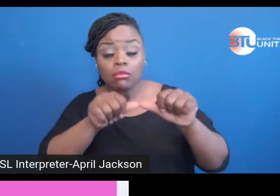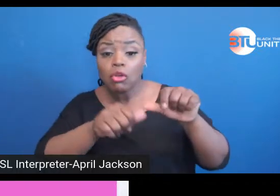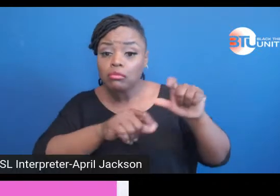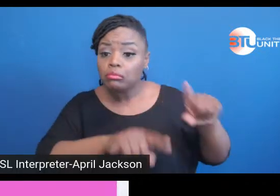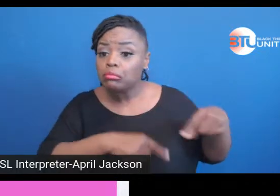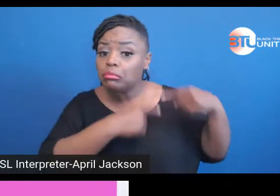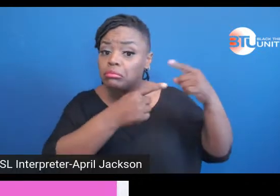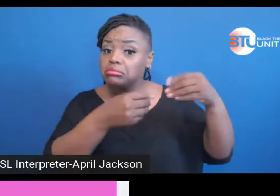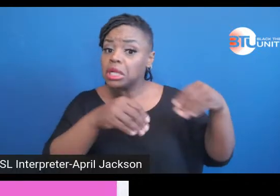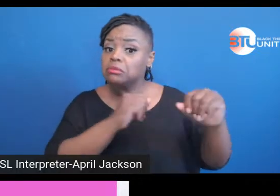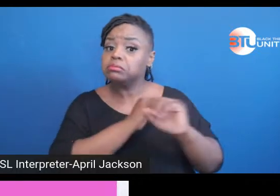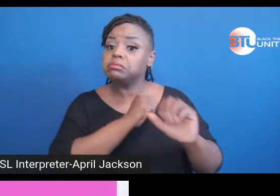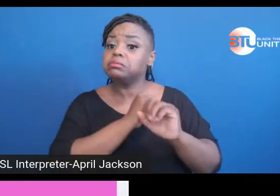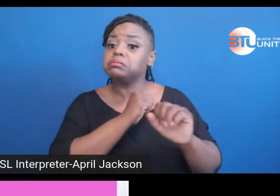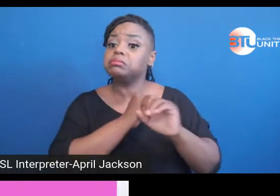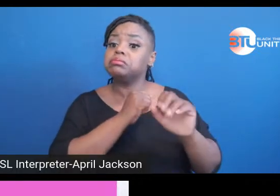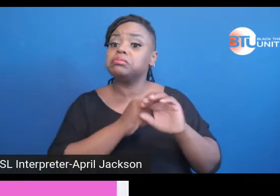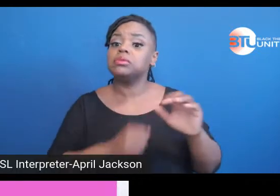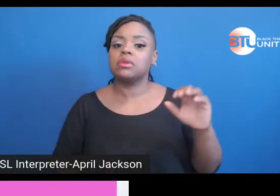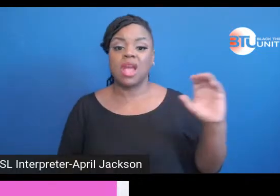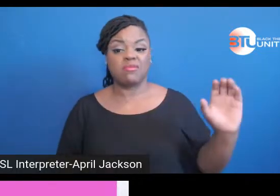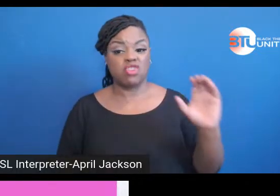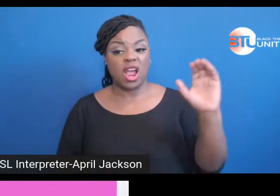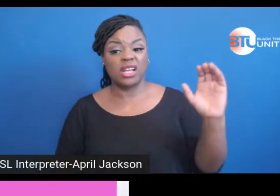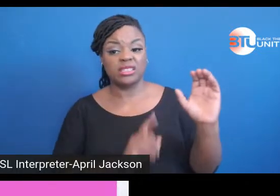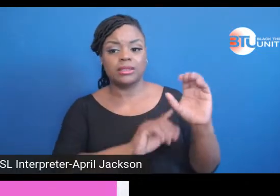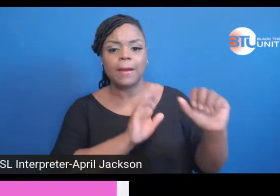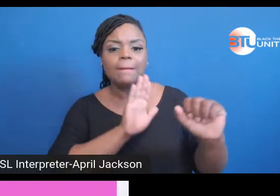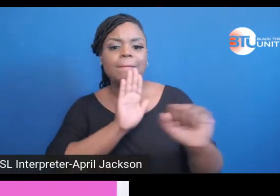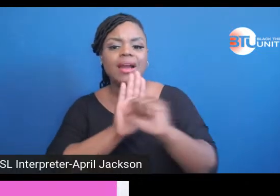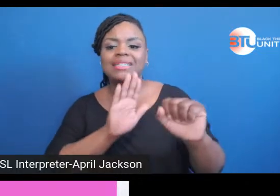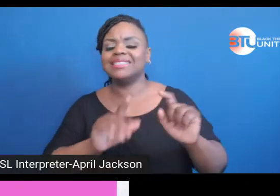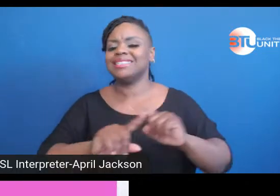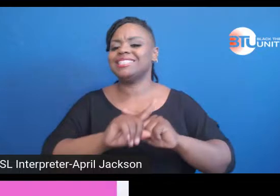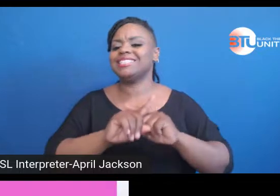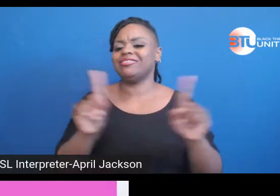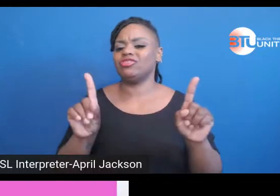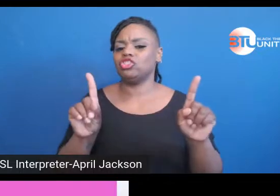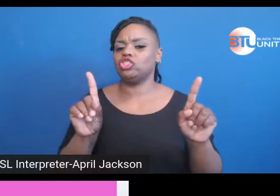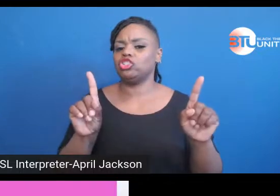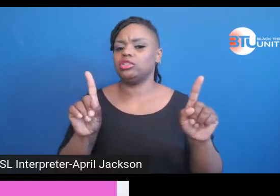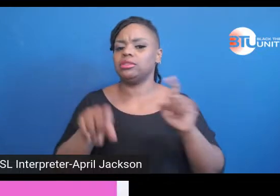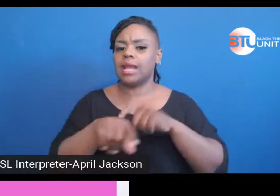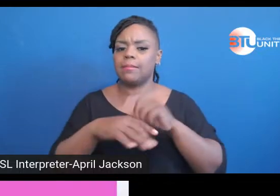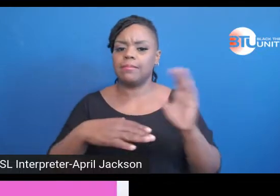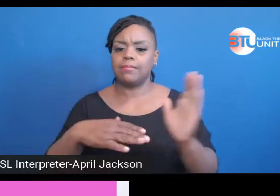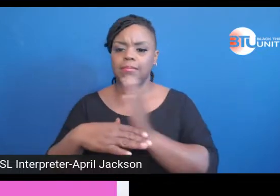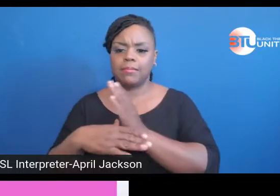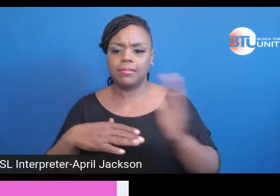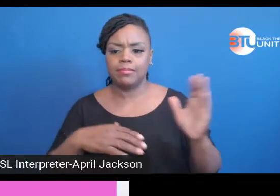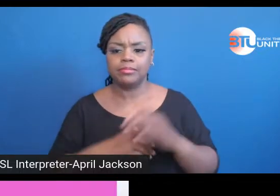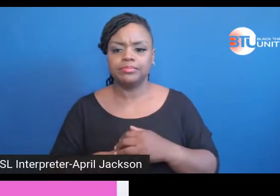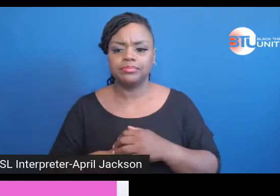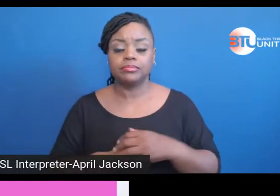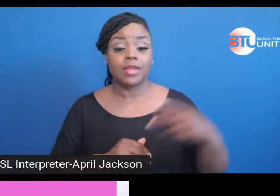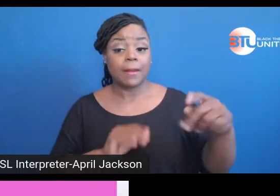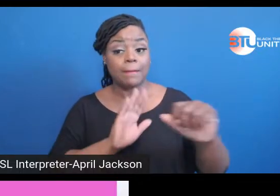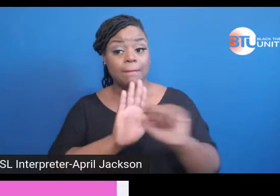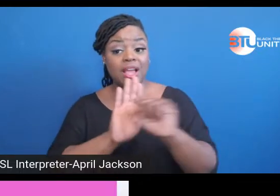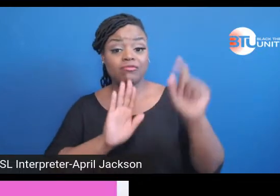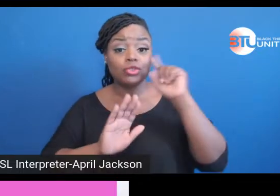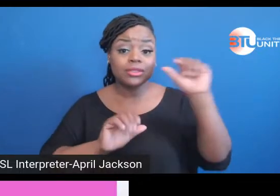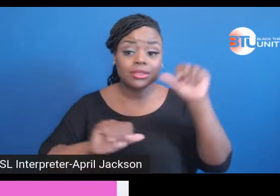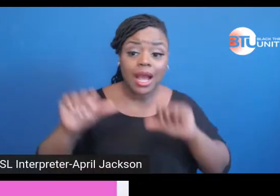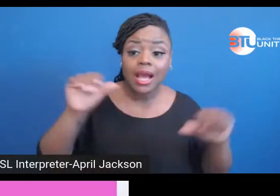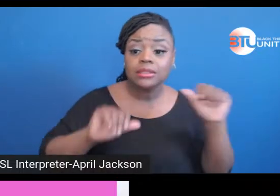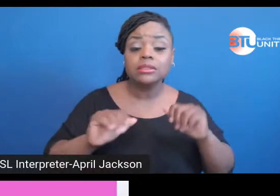and patents have a lifespan. Patents cover scientific inventions, and they last